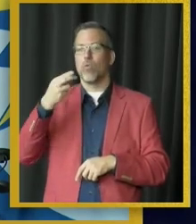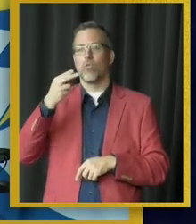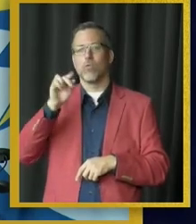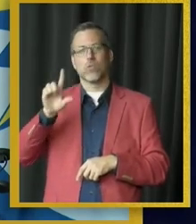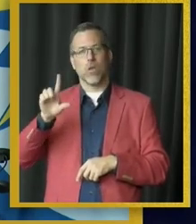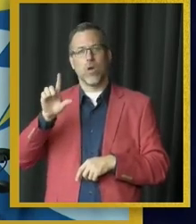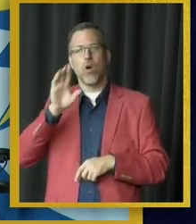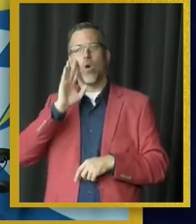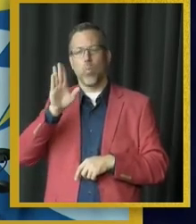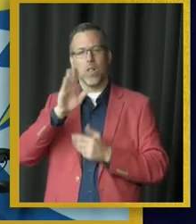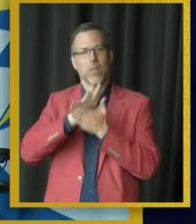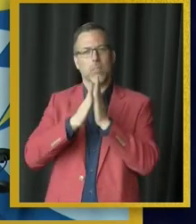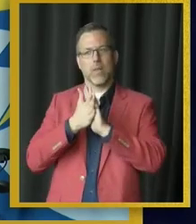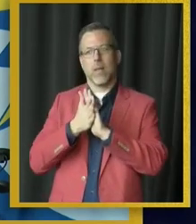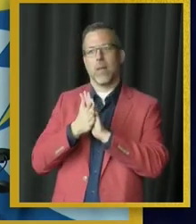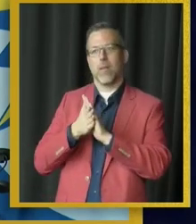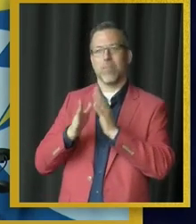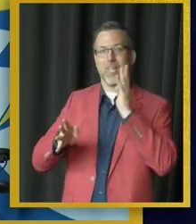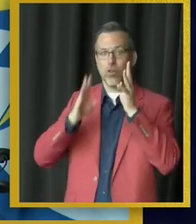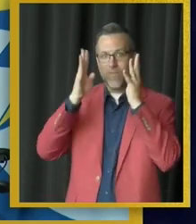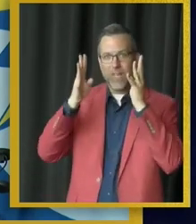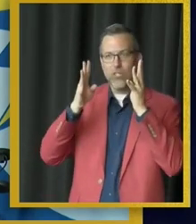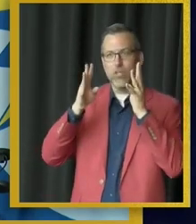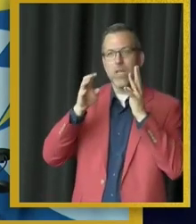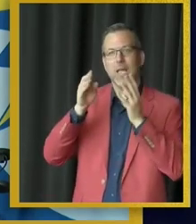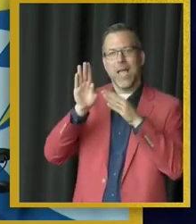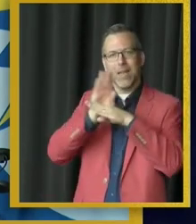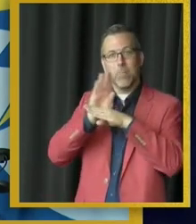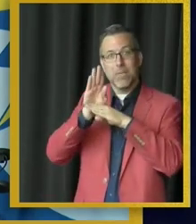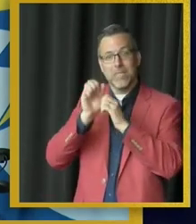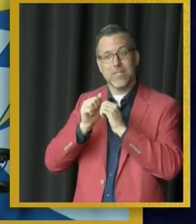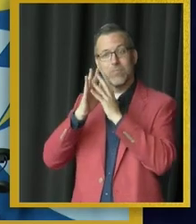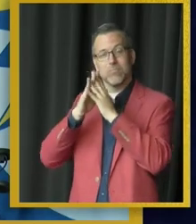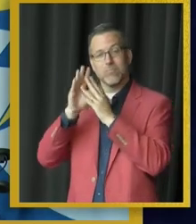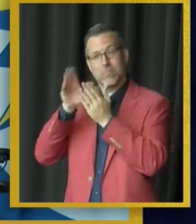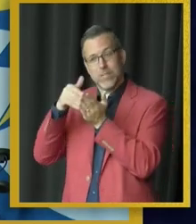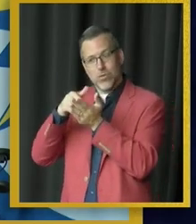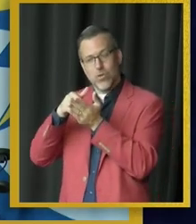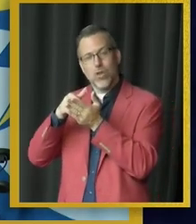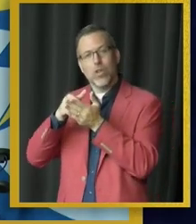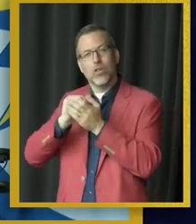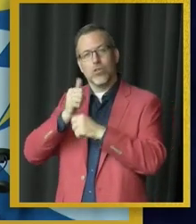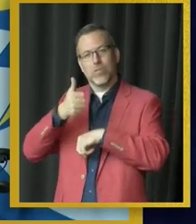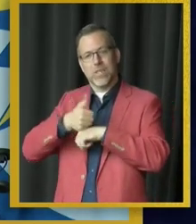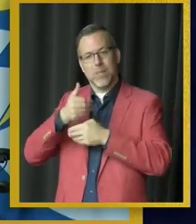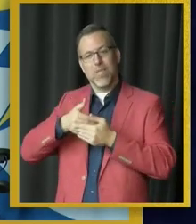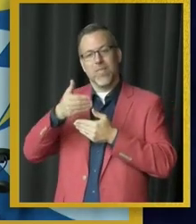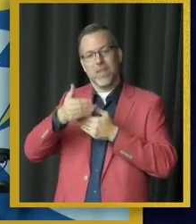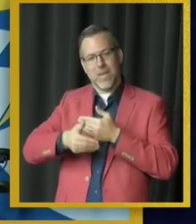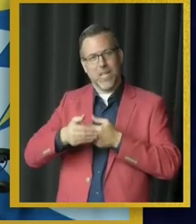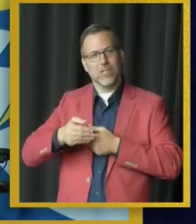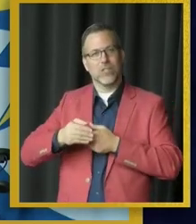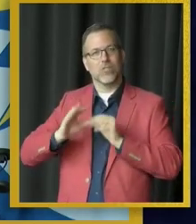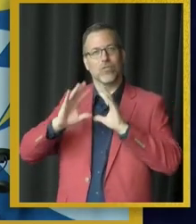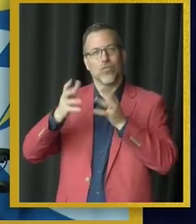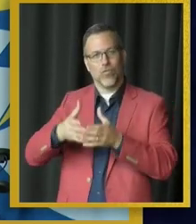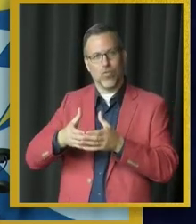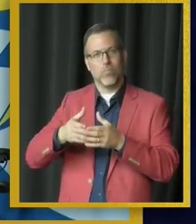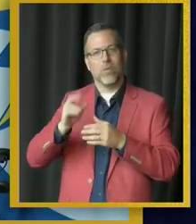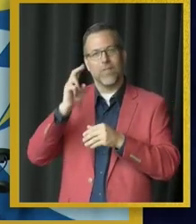transform into an innovation and entrepreneur center to create the next generation of Nashville's business leaders.